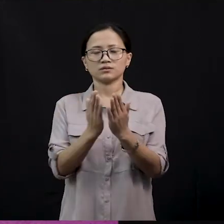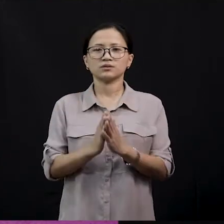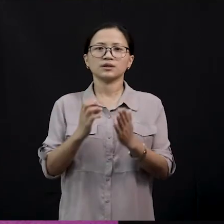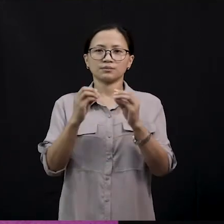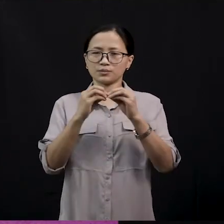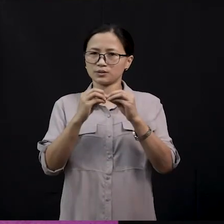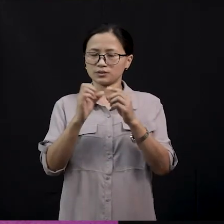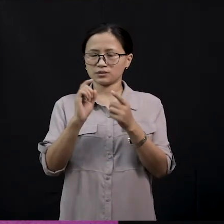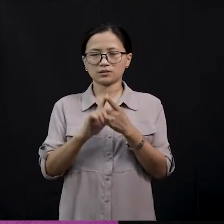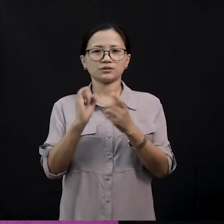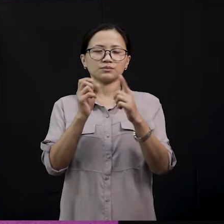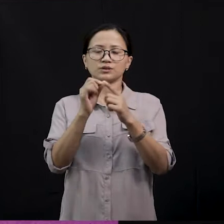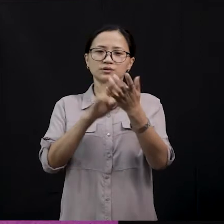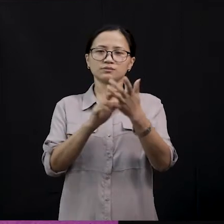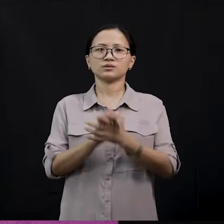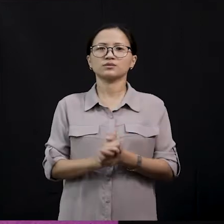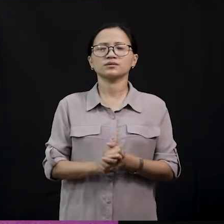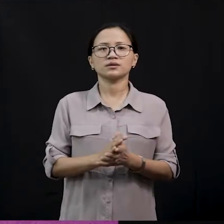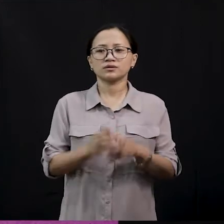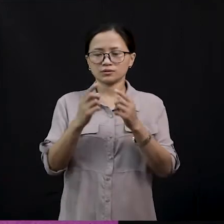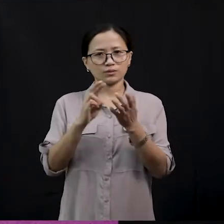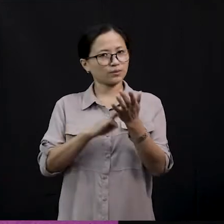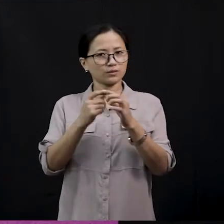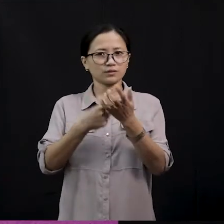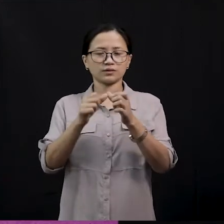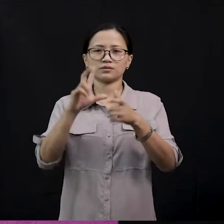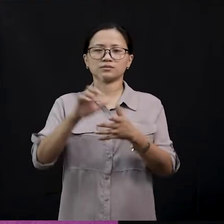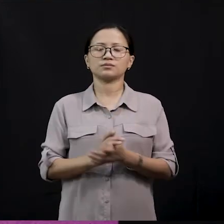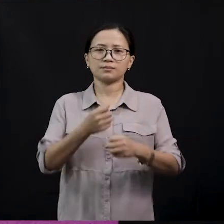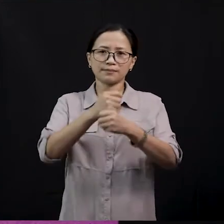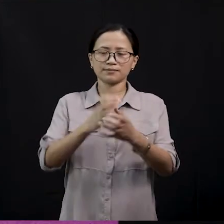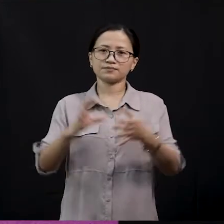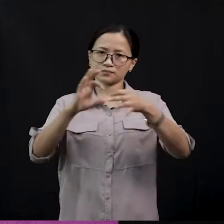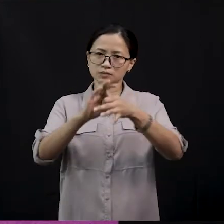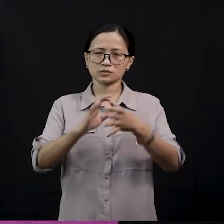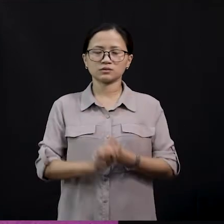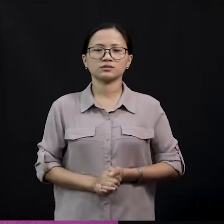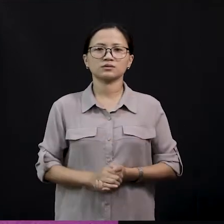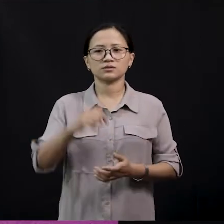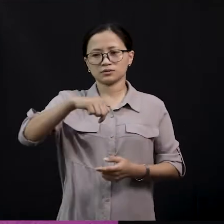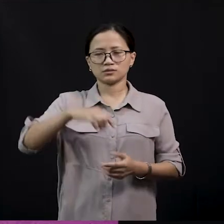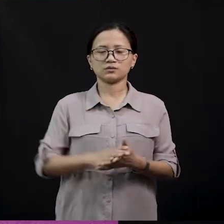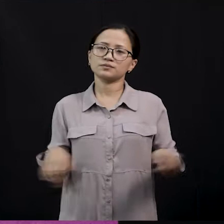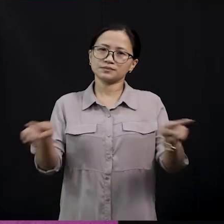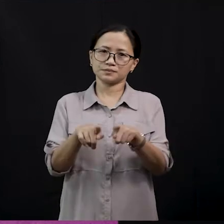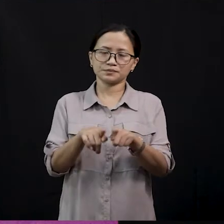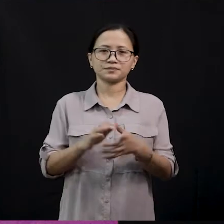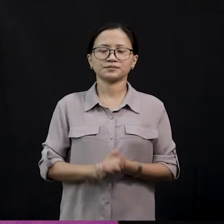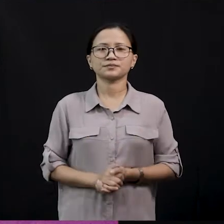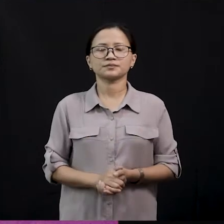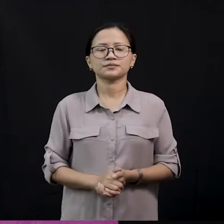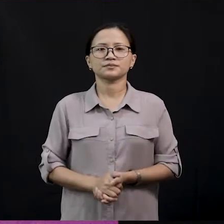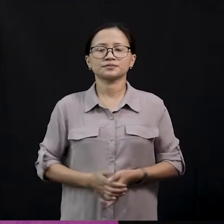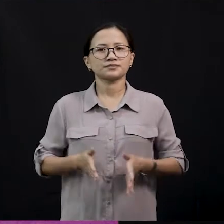Bipin Chowdhury's Lapse of Memory and the moral of the story, and make it a connection to this lesson as well. Now